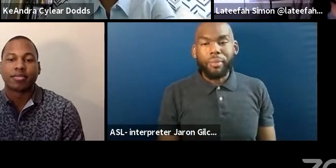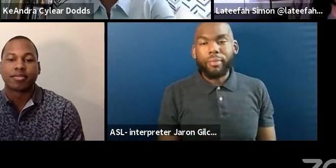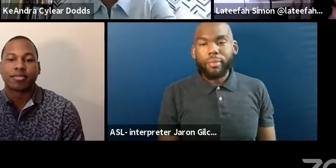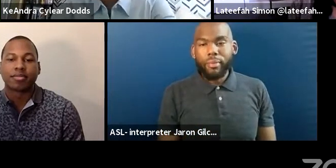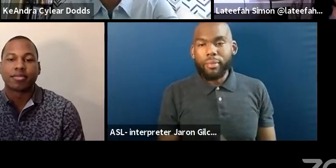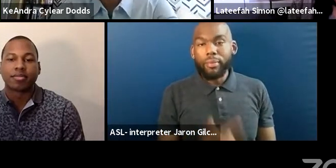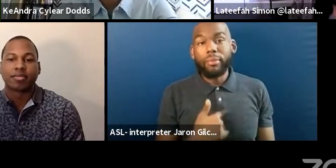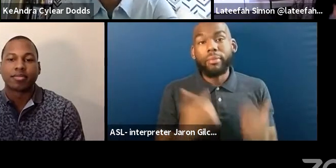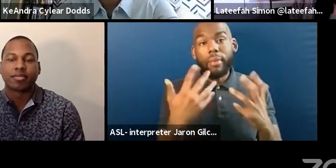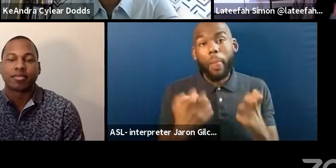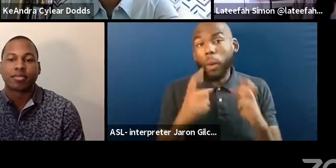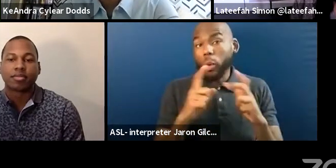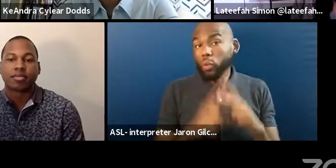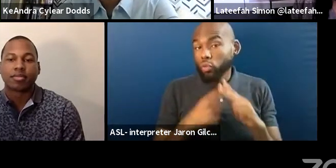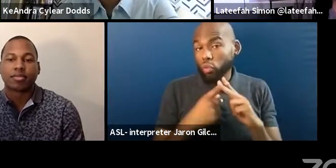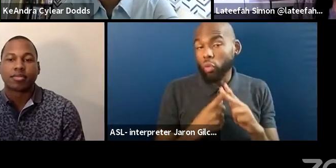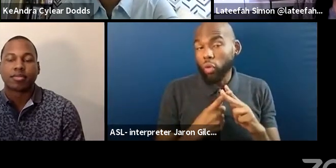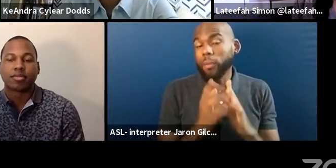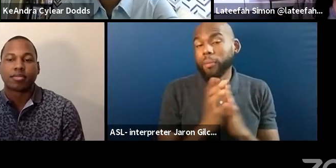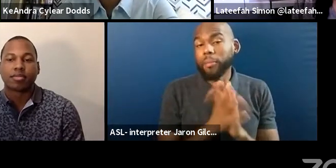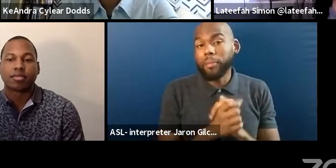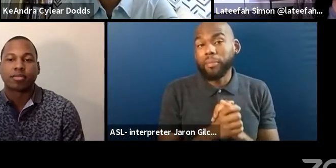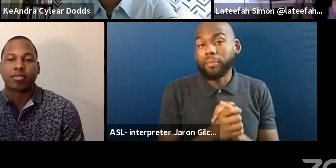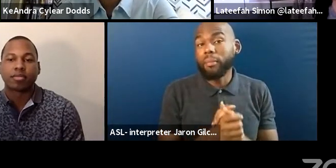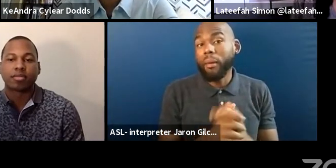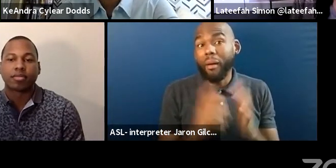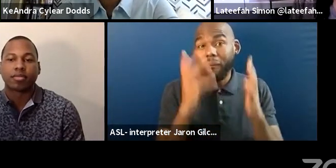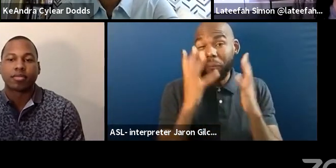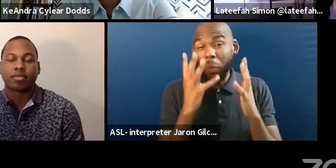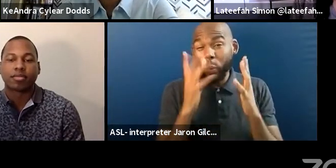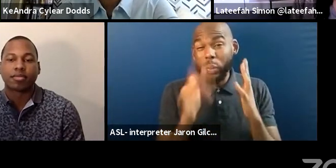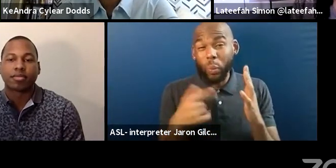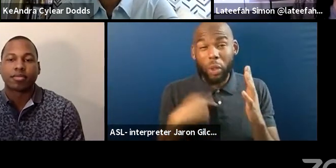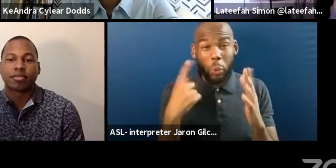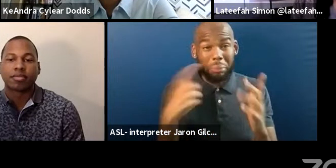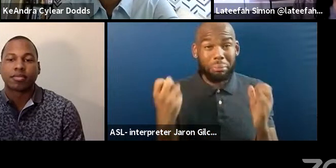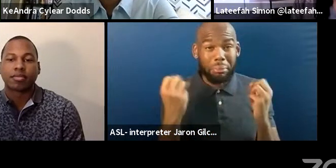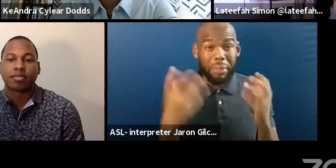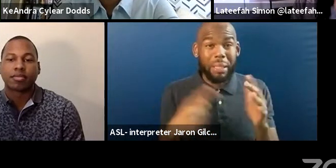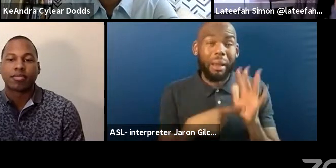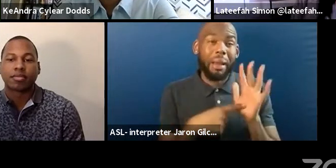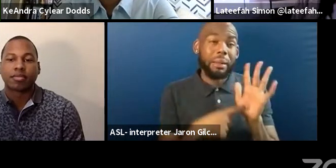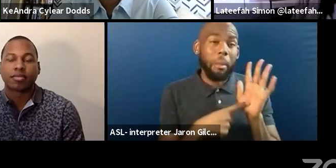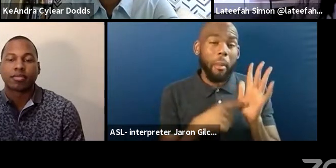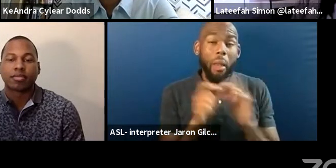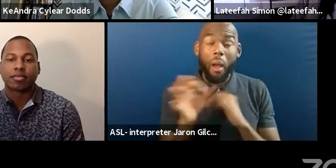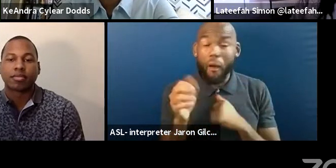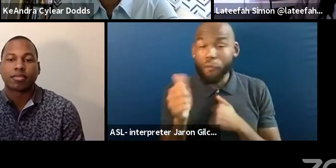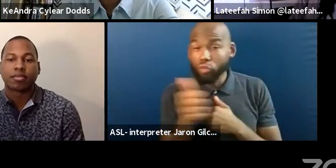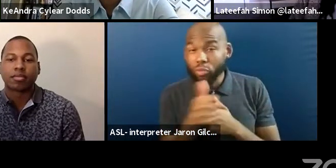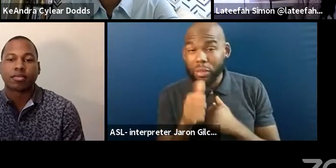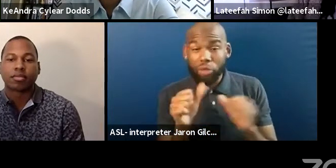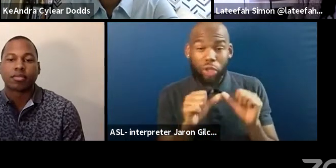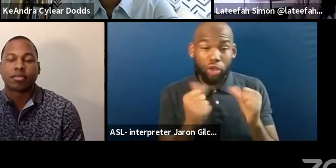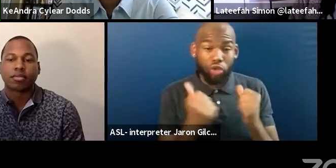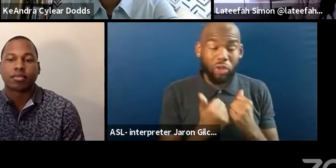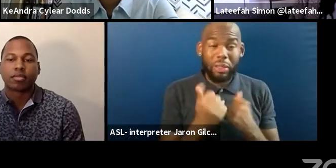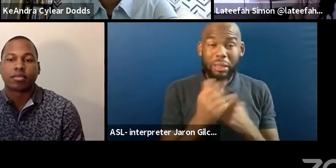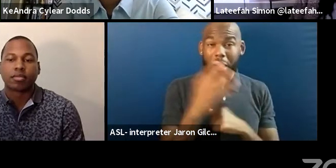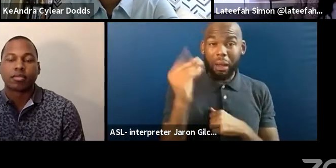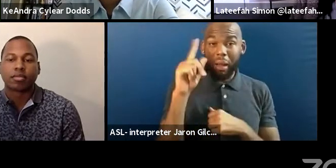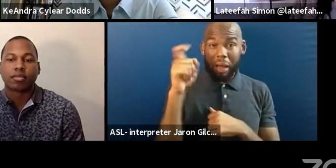wanted to start off first. We unfortunately hear so many examples of transportation agencies and